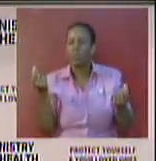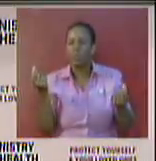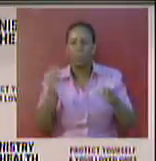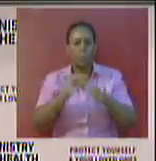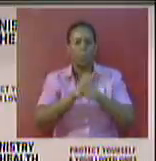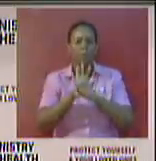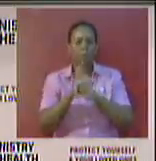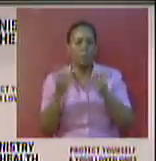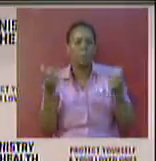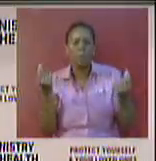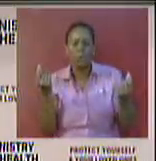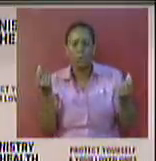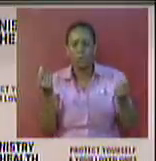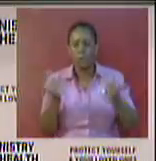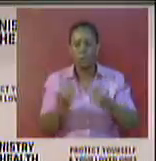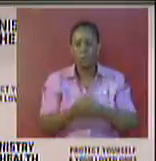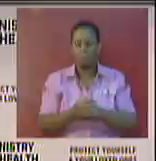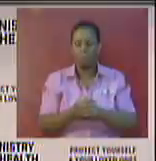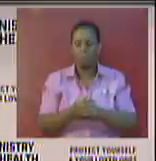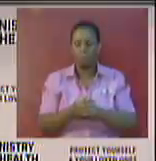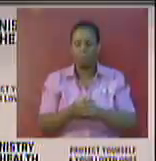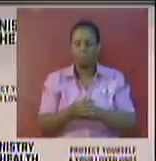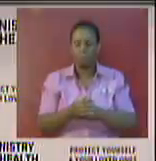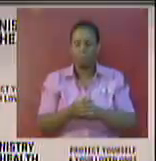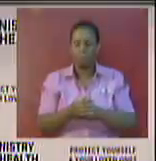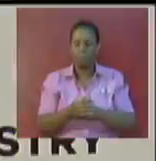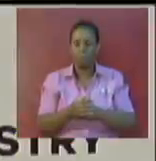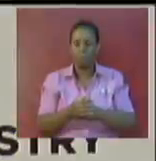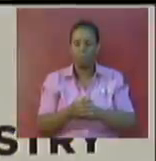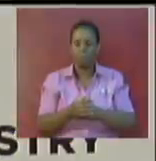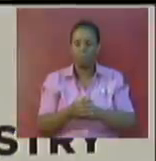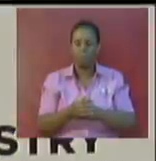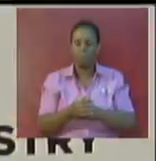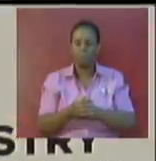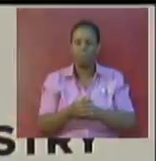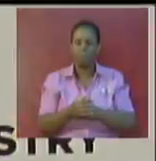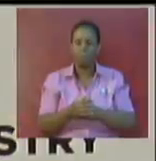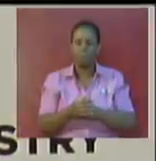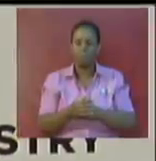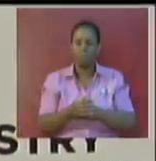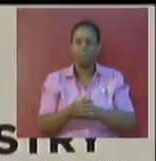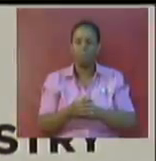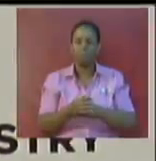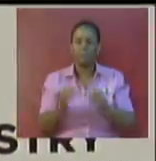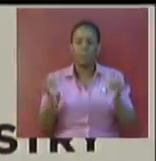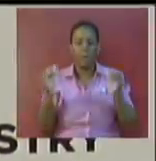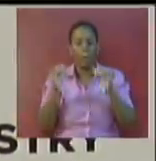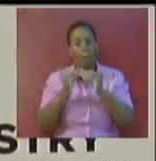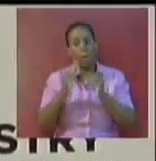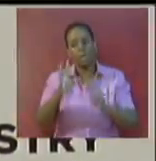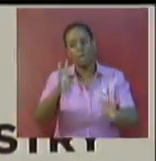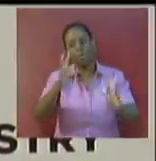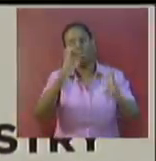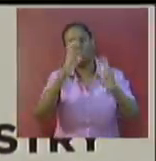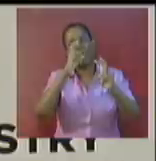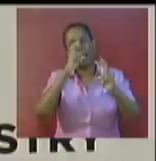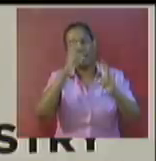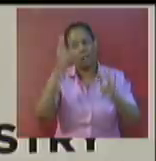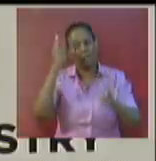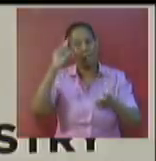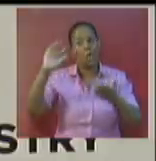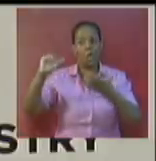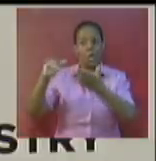Well, I think our response has just been heightened surveillance with regards to the variant itself. Having now had